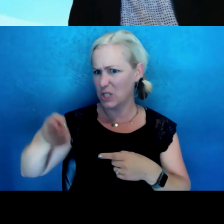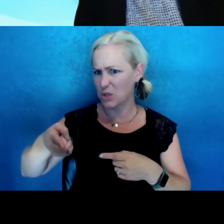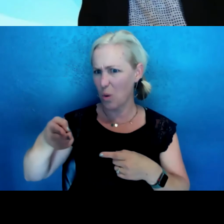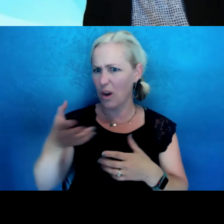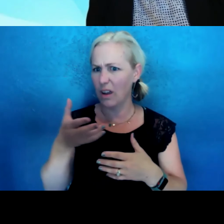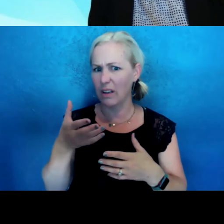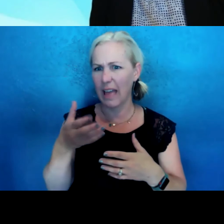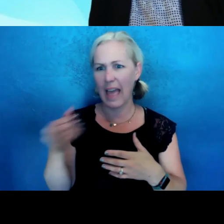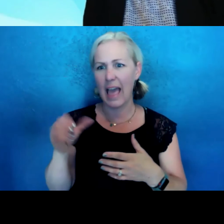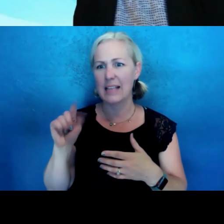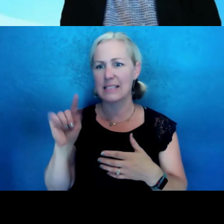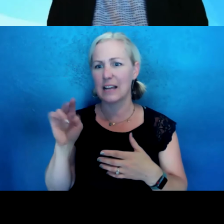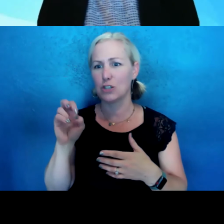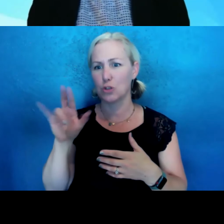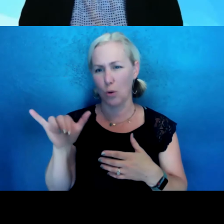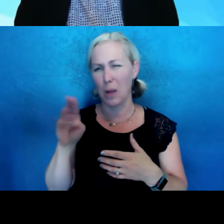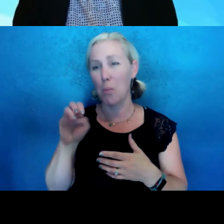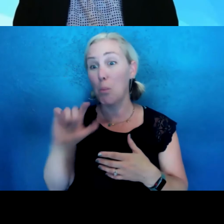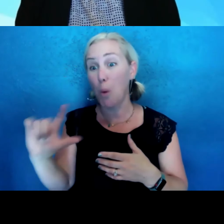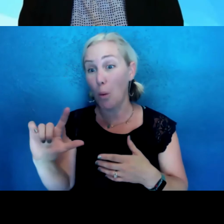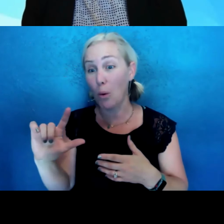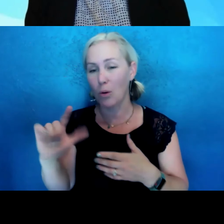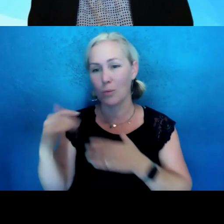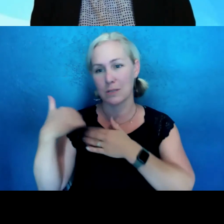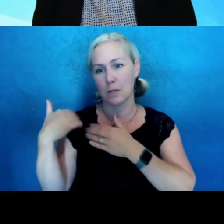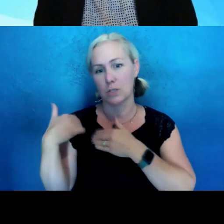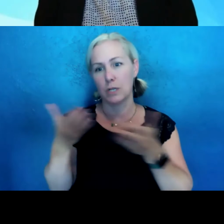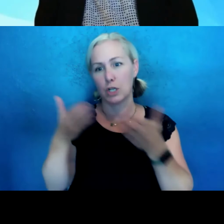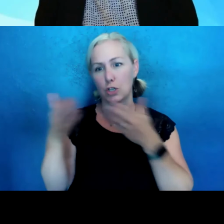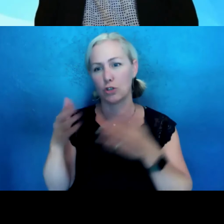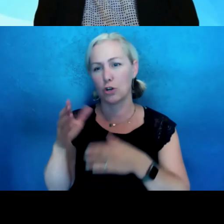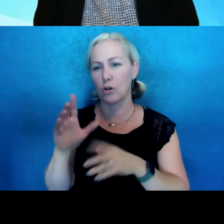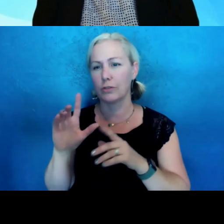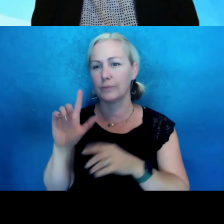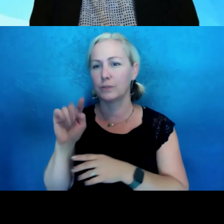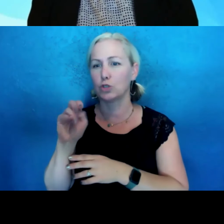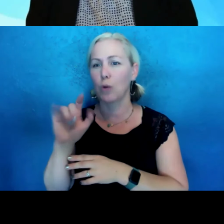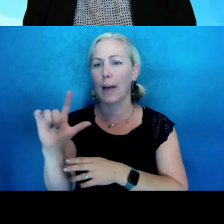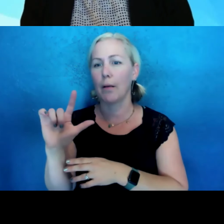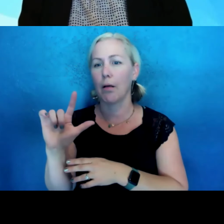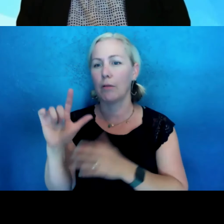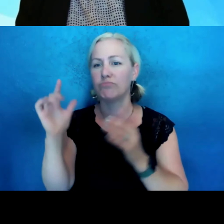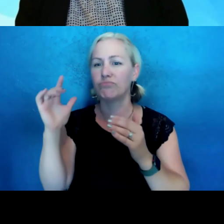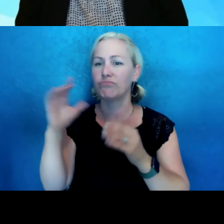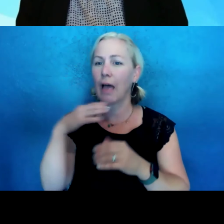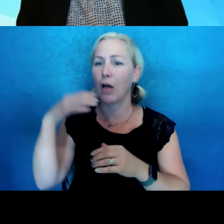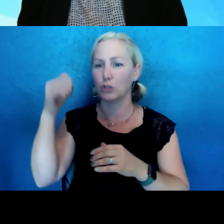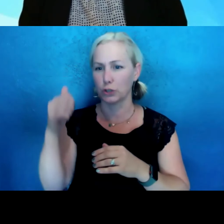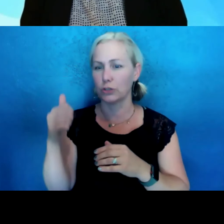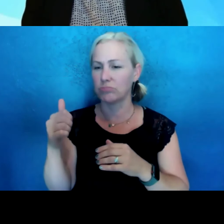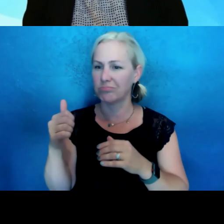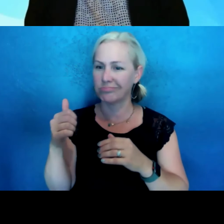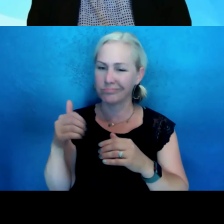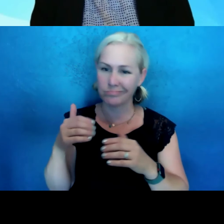as statutory, as well as moral responsibility to serve our tribal elders. And we want to take that work up a notch and appropriate with our federal government